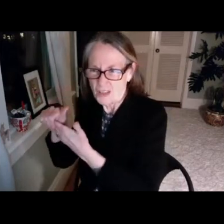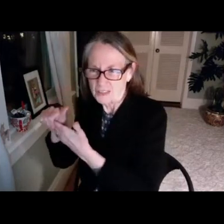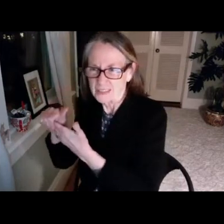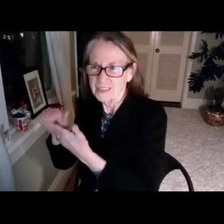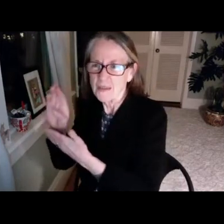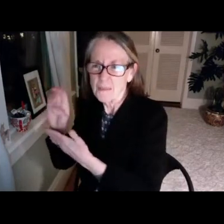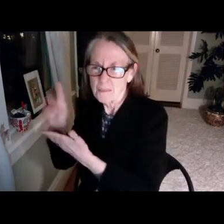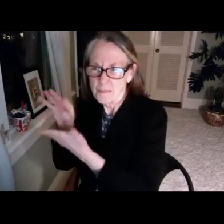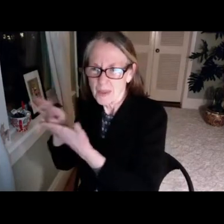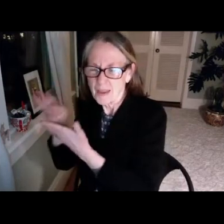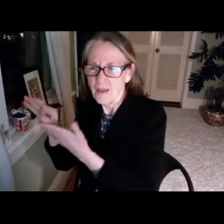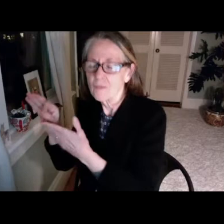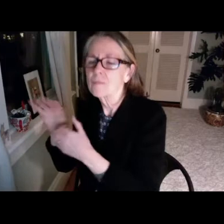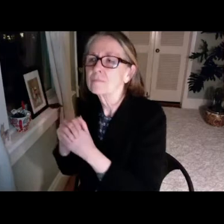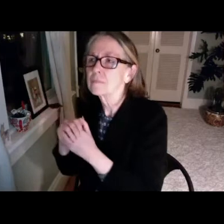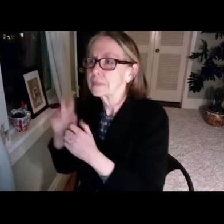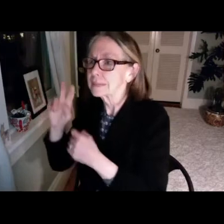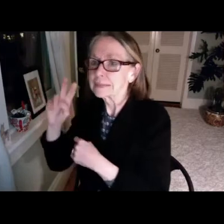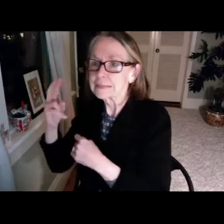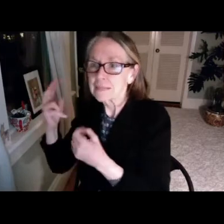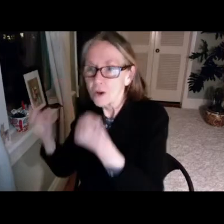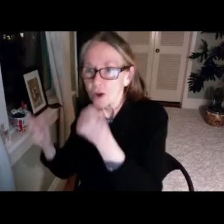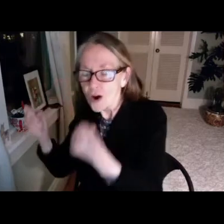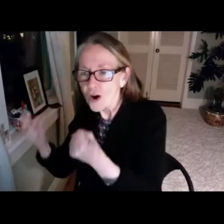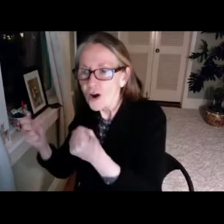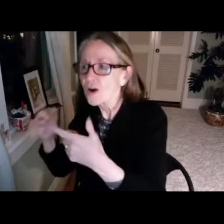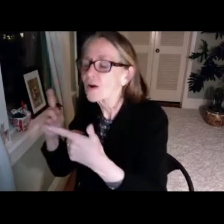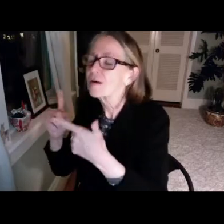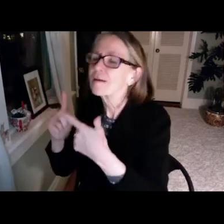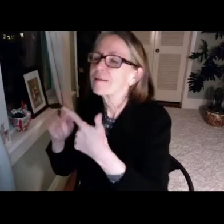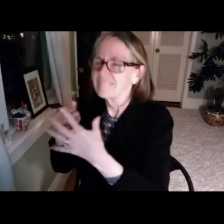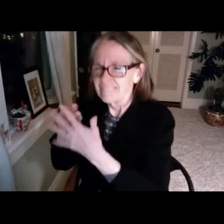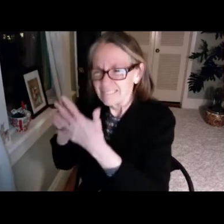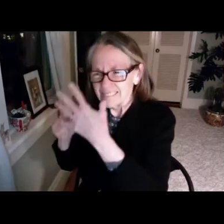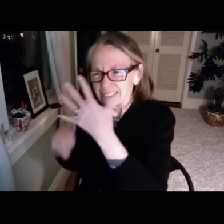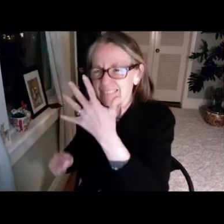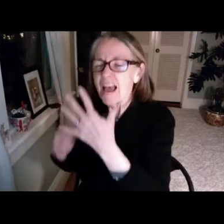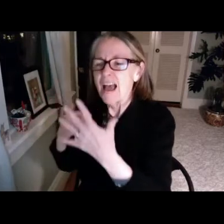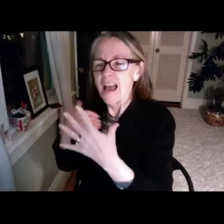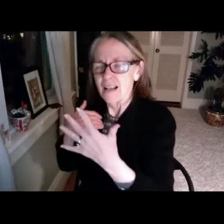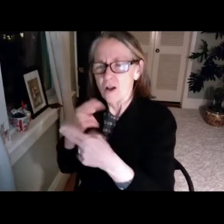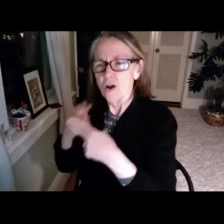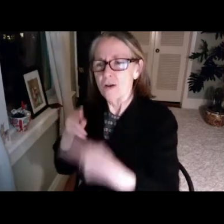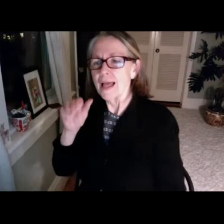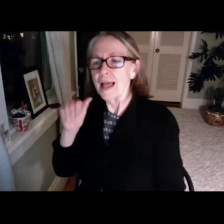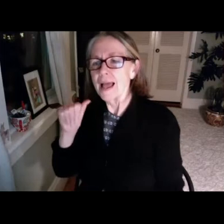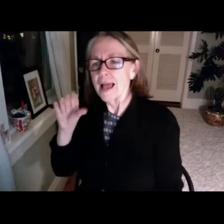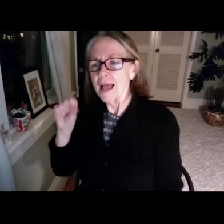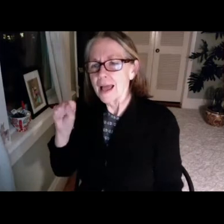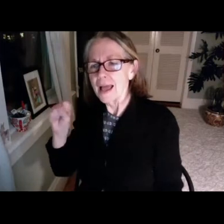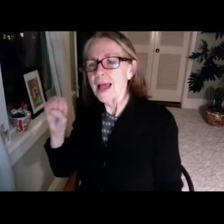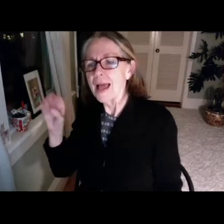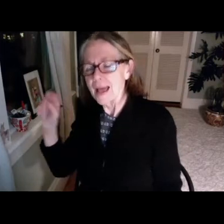accounts, a second car. You can take a look at the regulations and find out